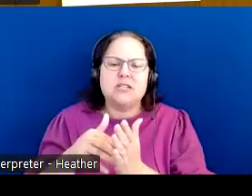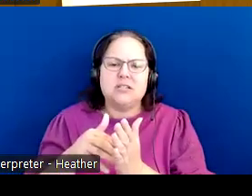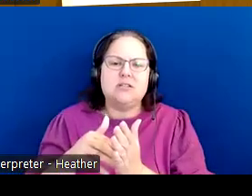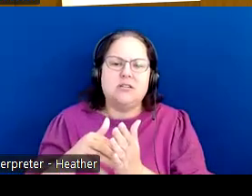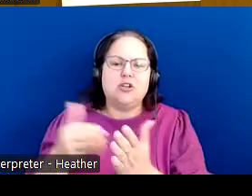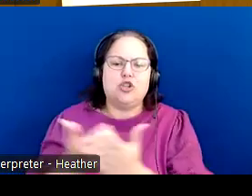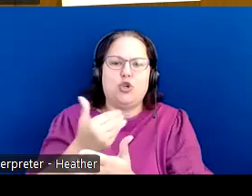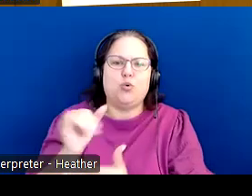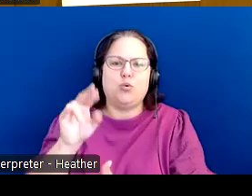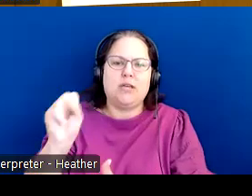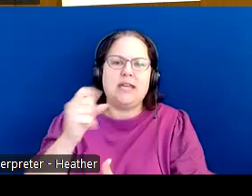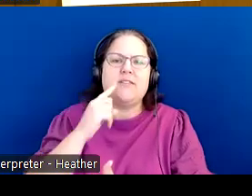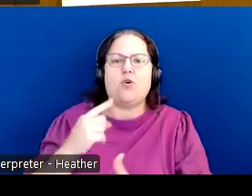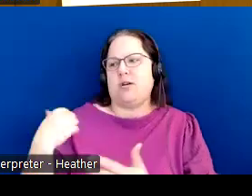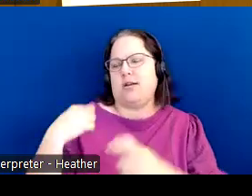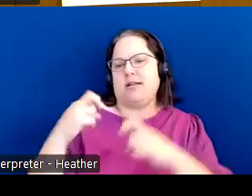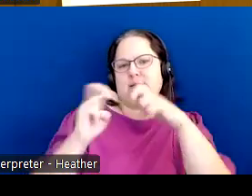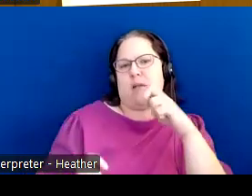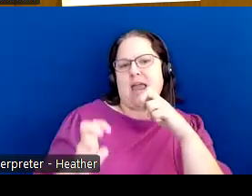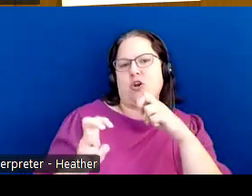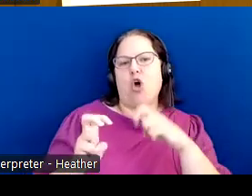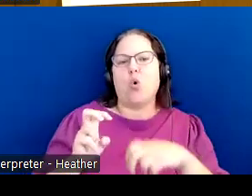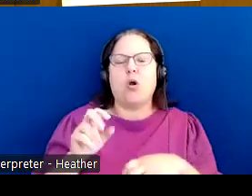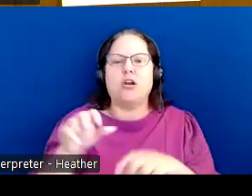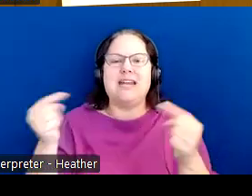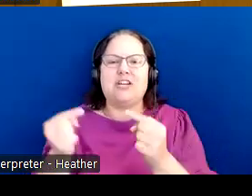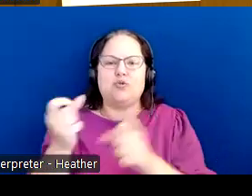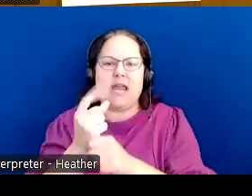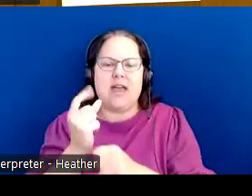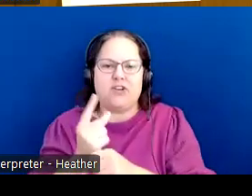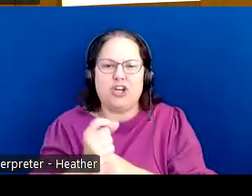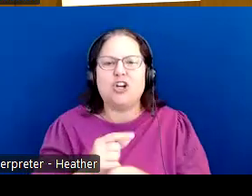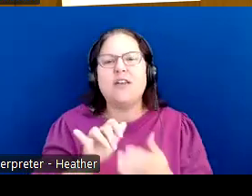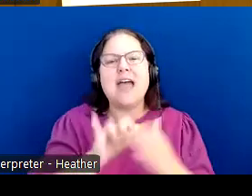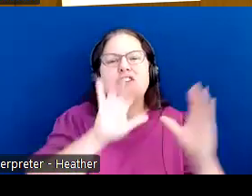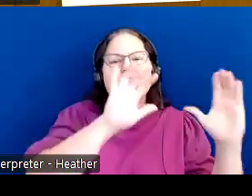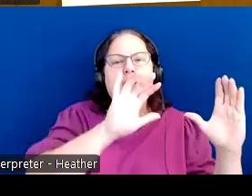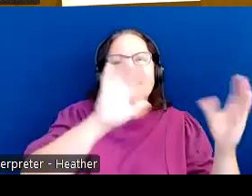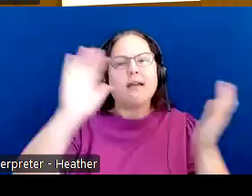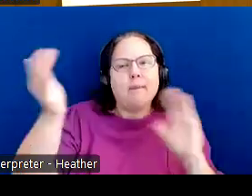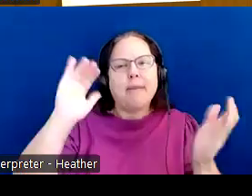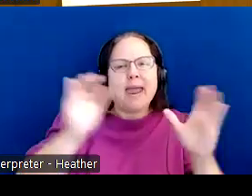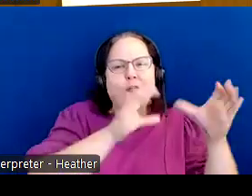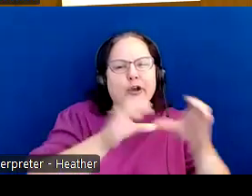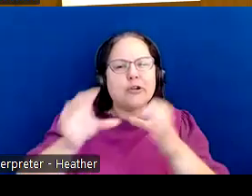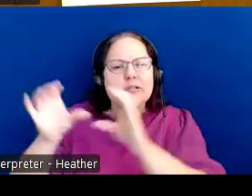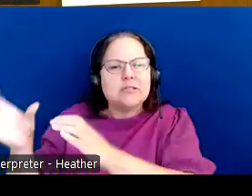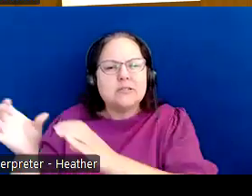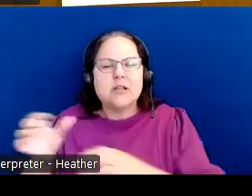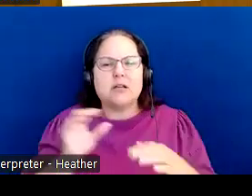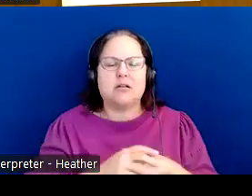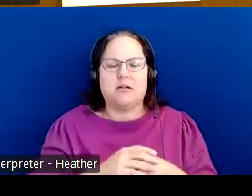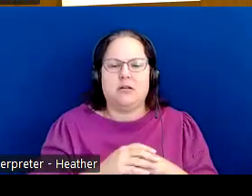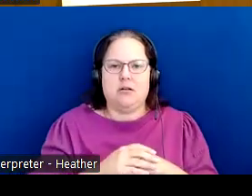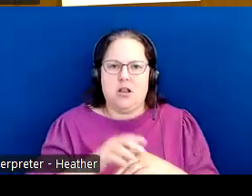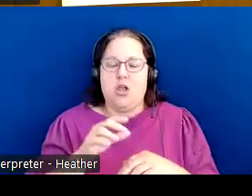new cases of spinal cord injury a year. So that just kind of puts things in perspective a bit when we're